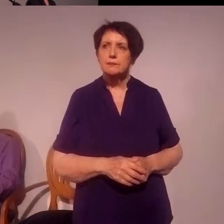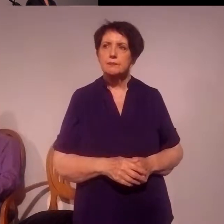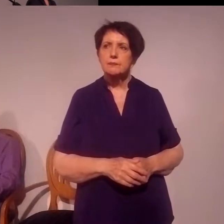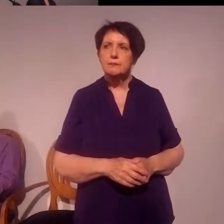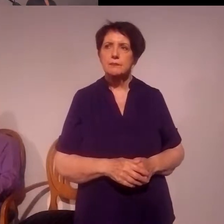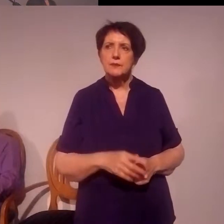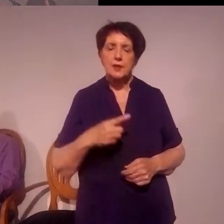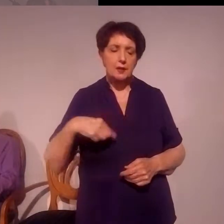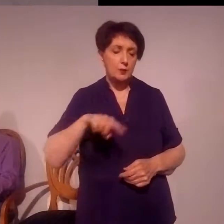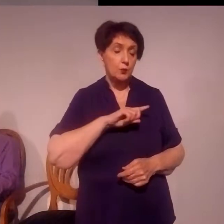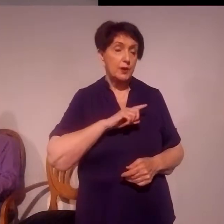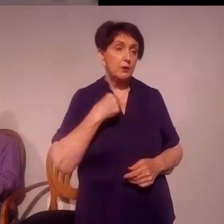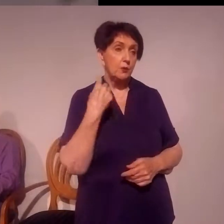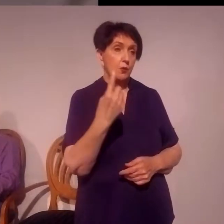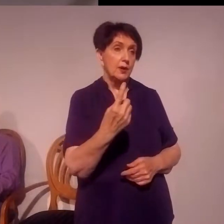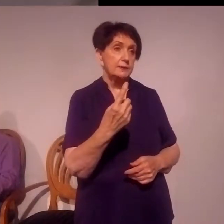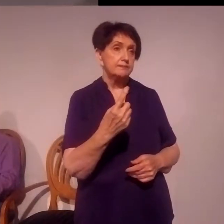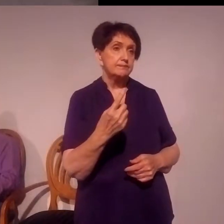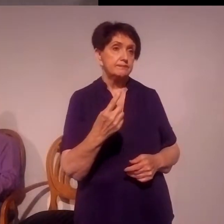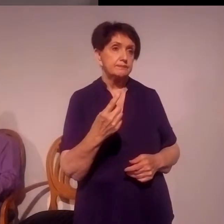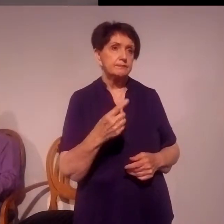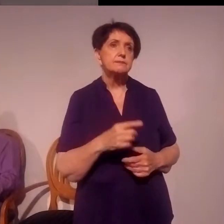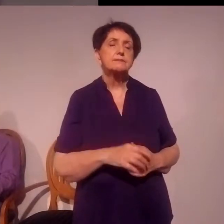And we are one.